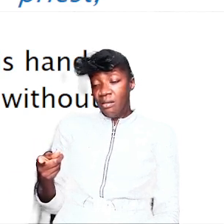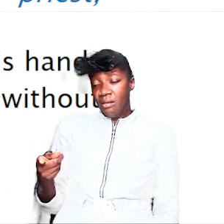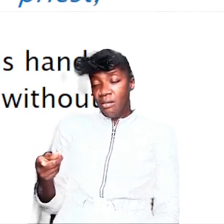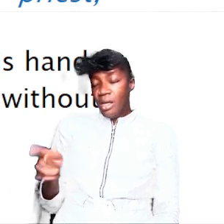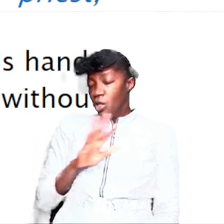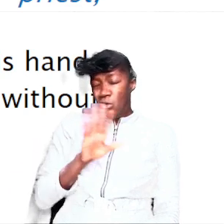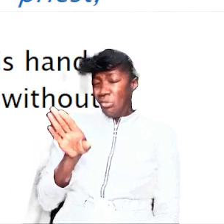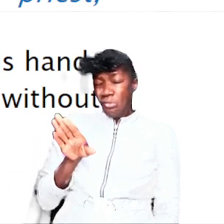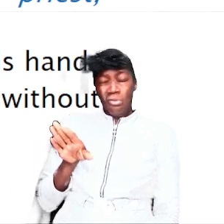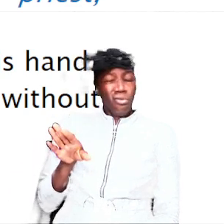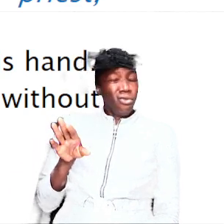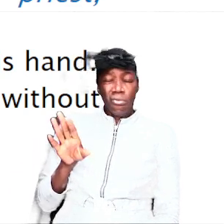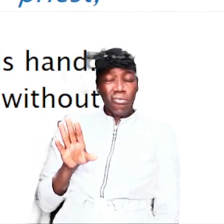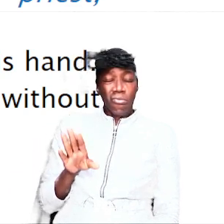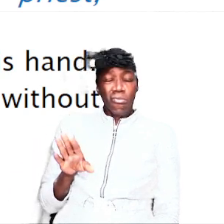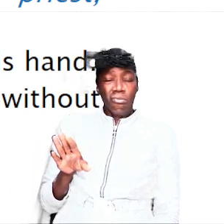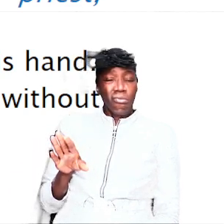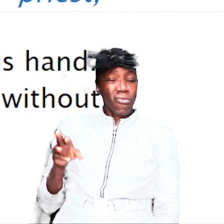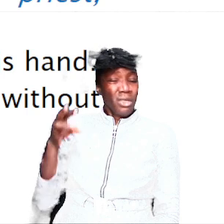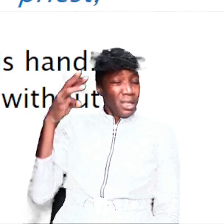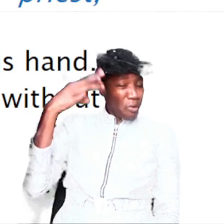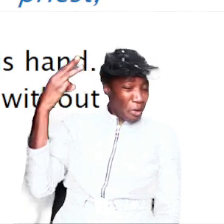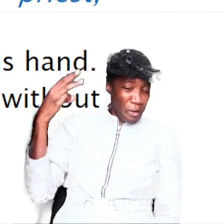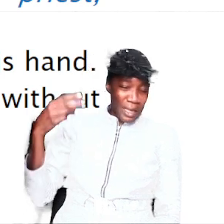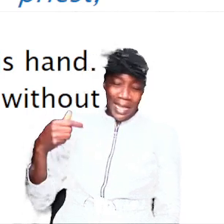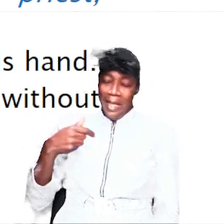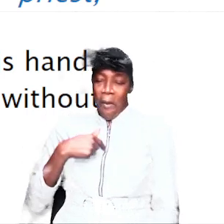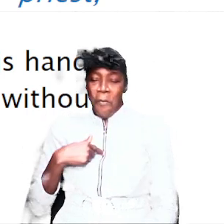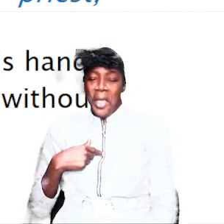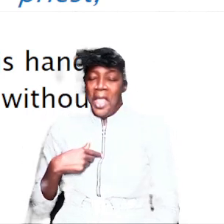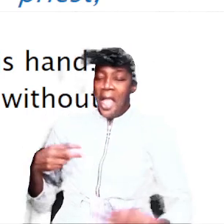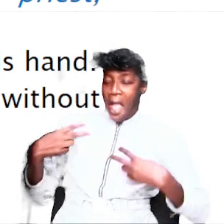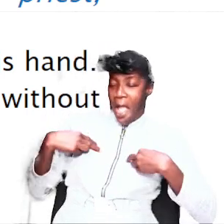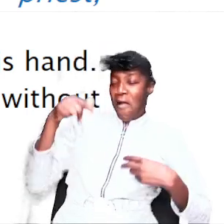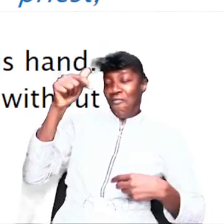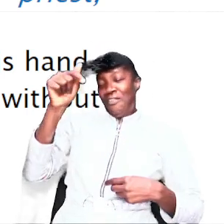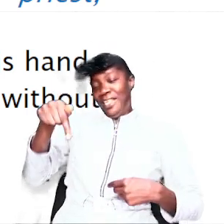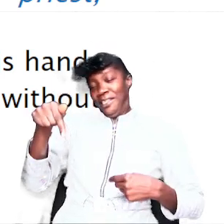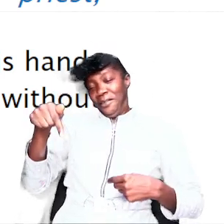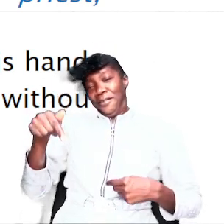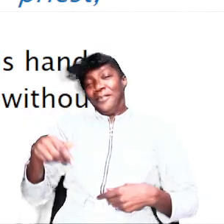Don't worry. I've got this. In essence.